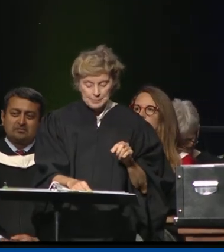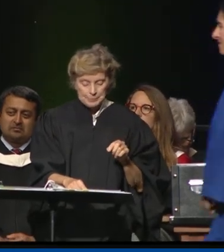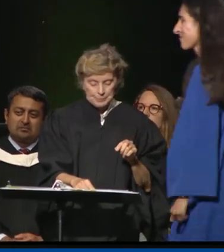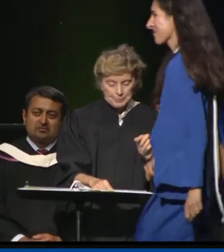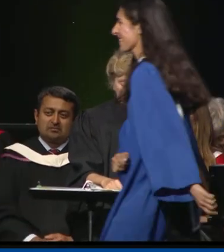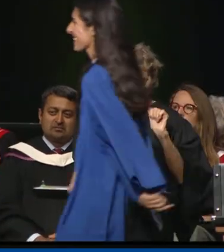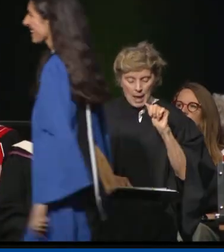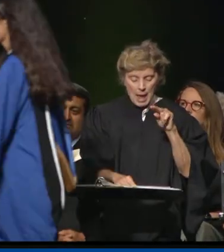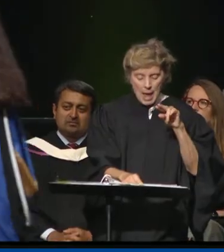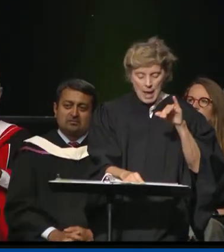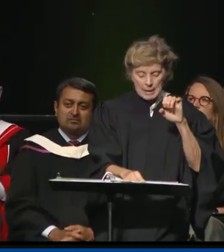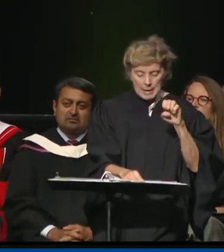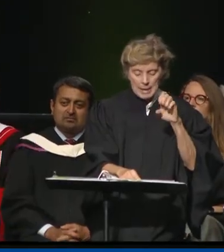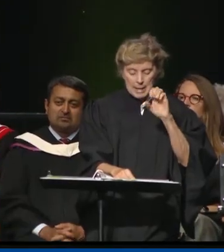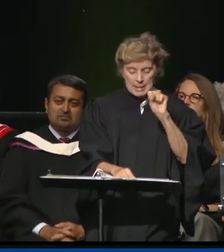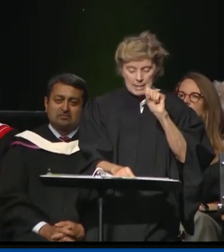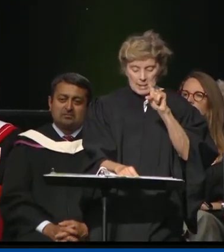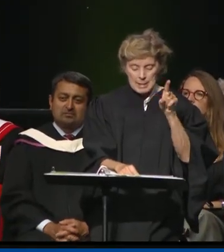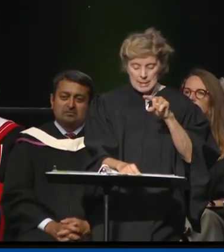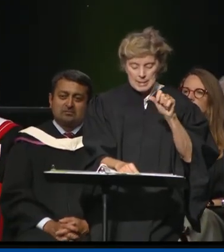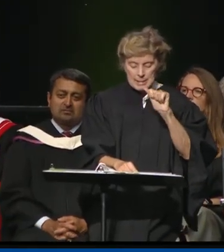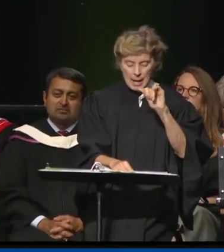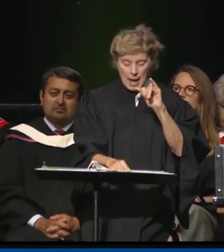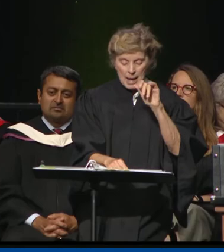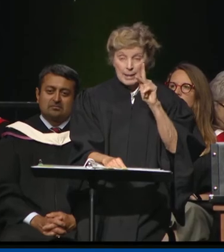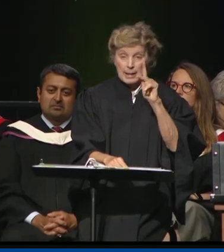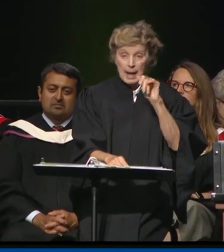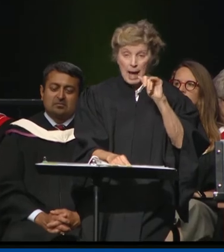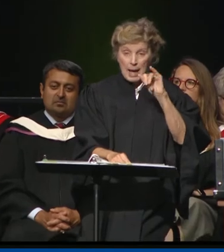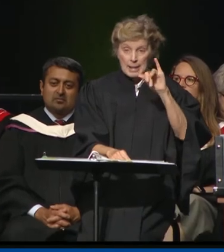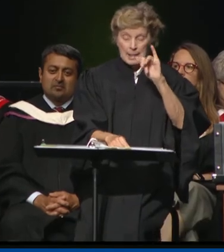Annie Salkai, with distinction.